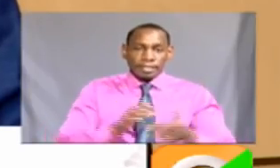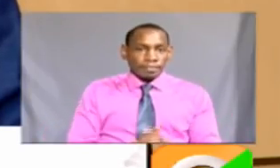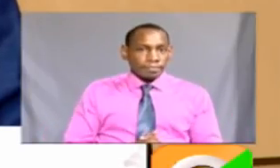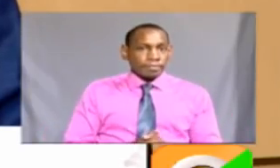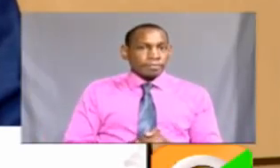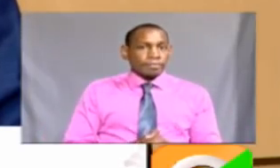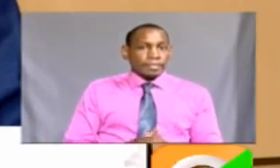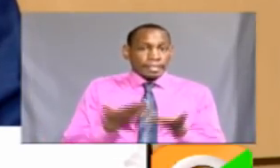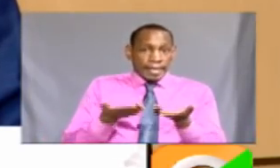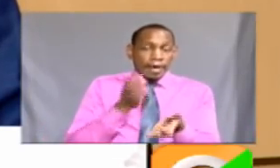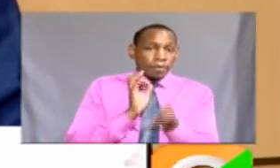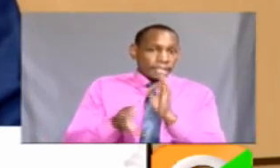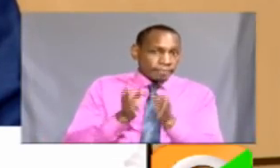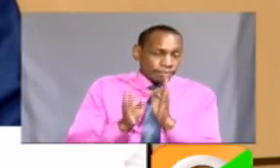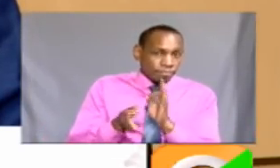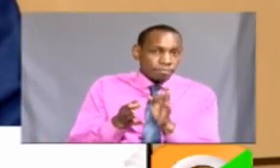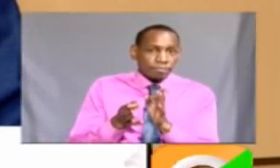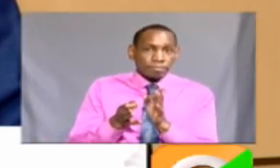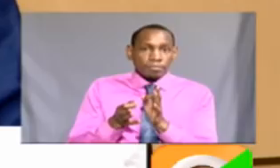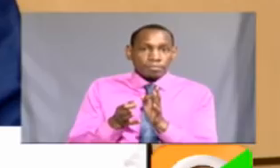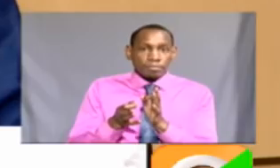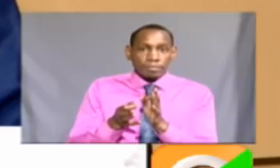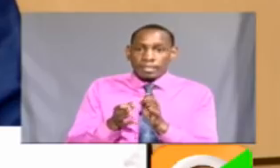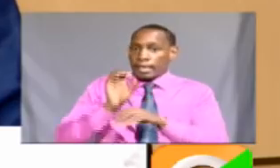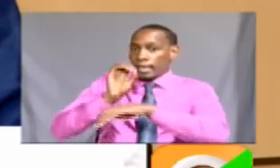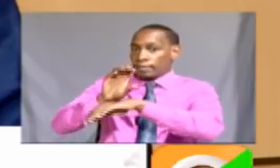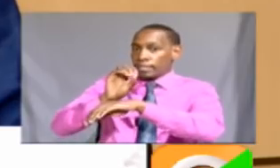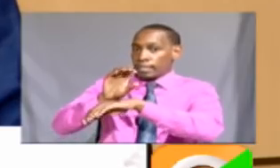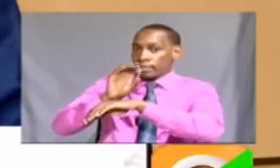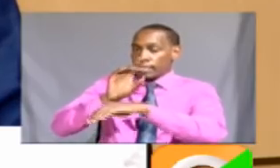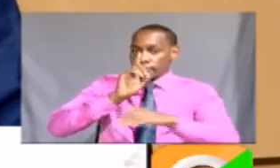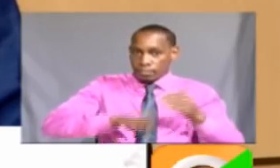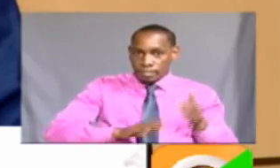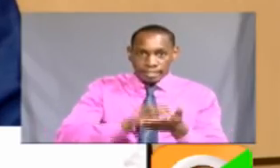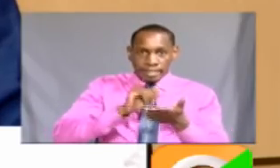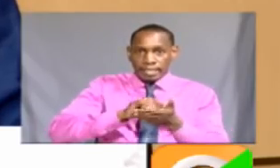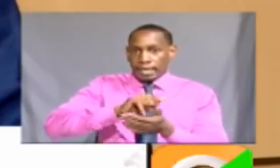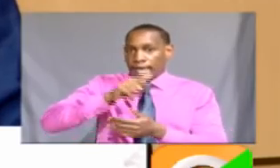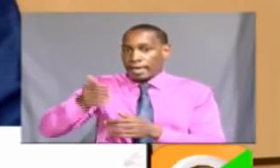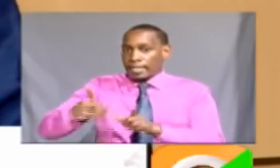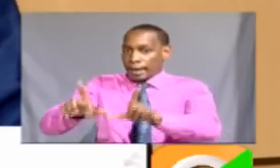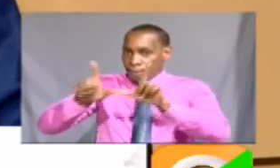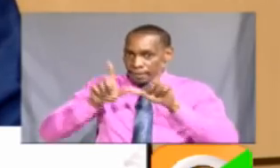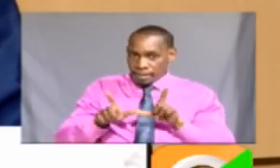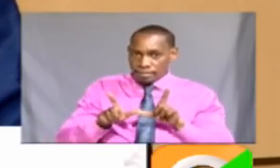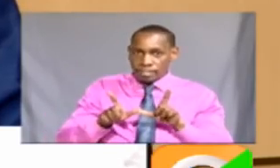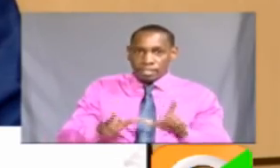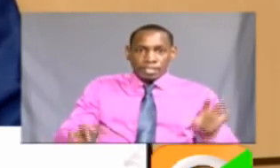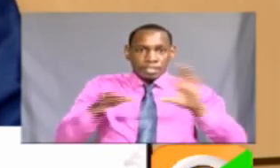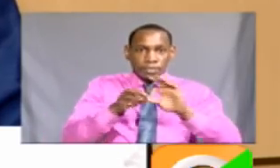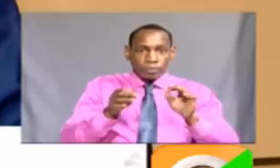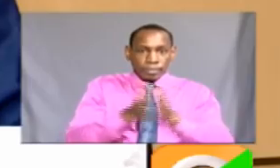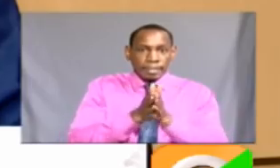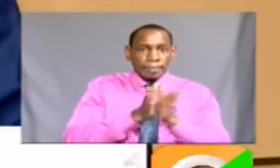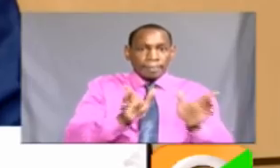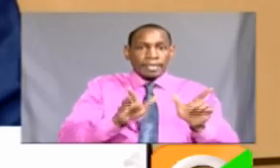So if we were going to advise, we would advise that any other permit should just be part of the public